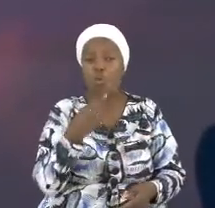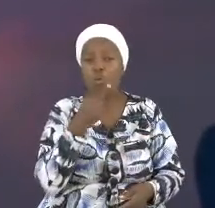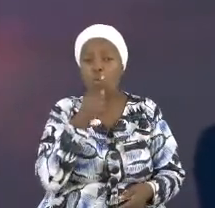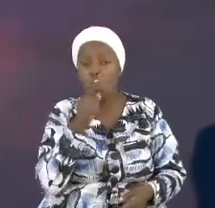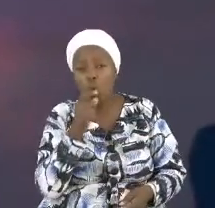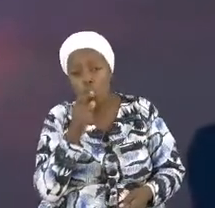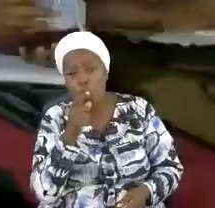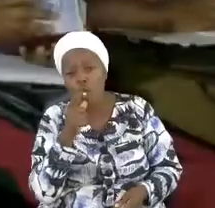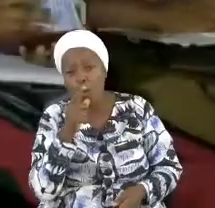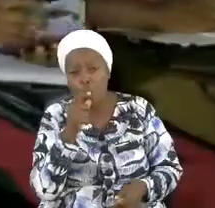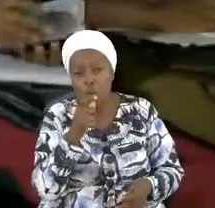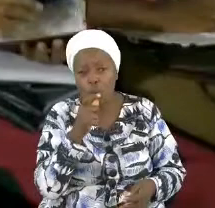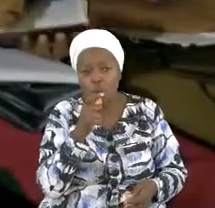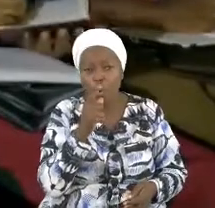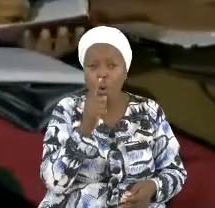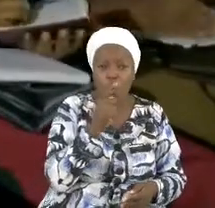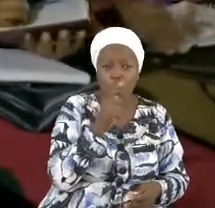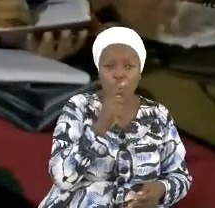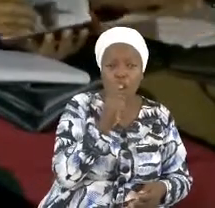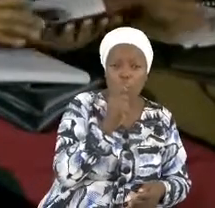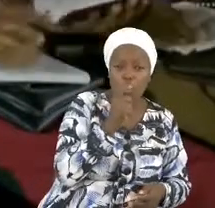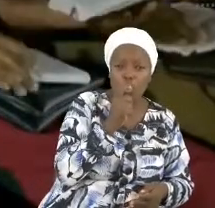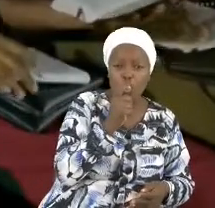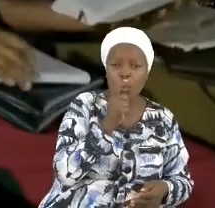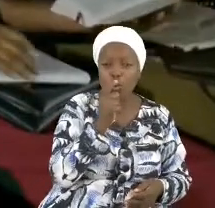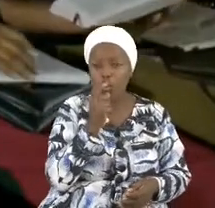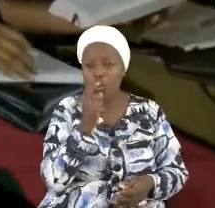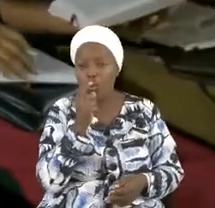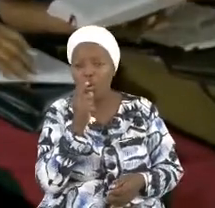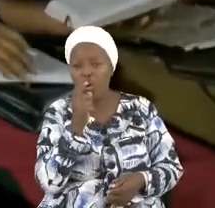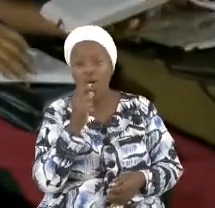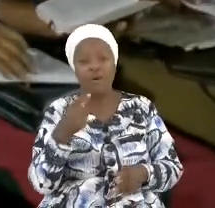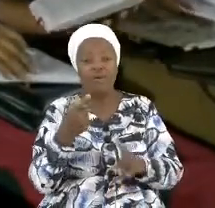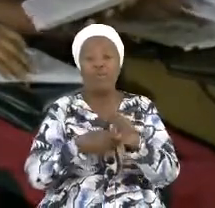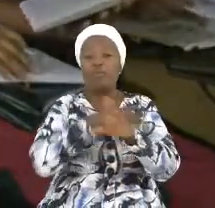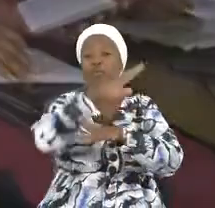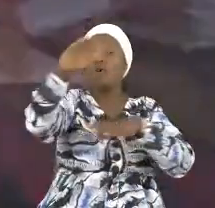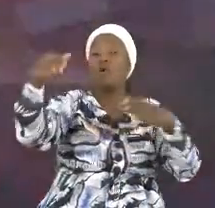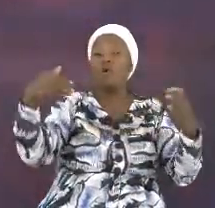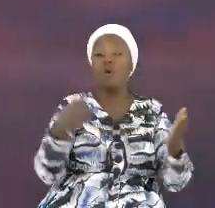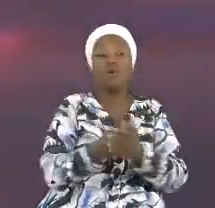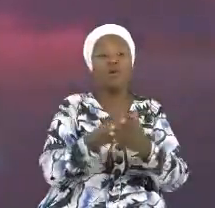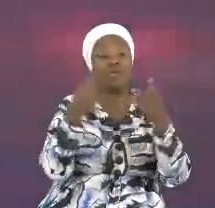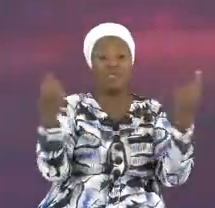Cleanseth who? From all sin. He'll do it for you.